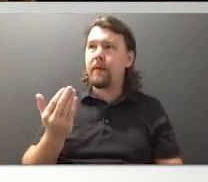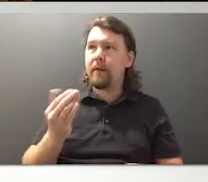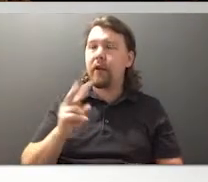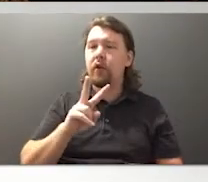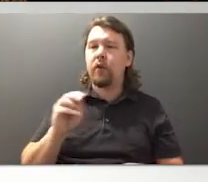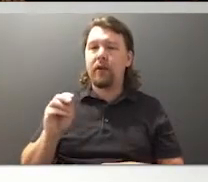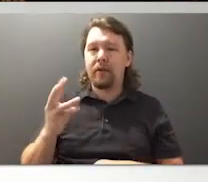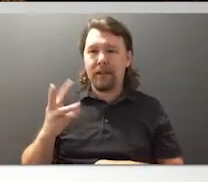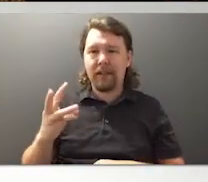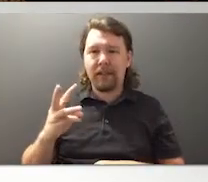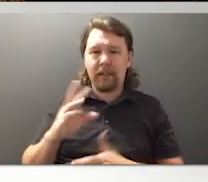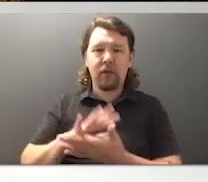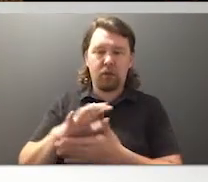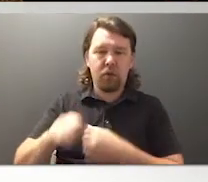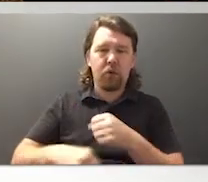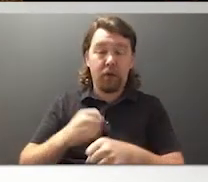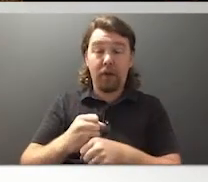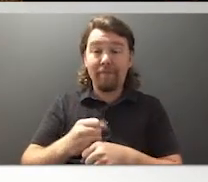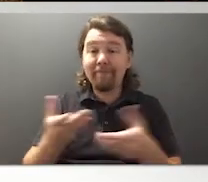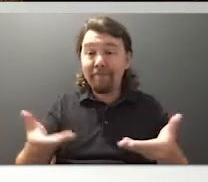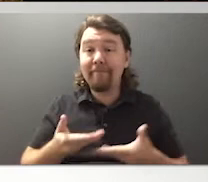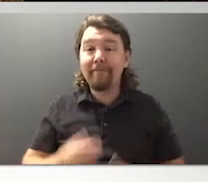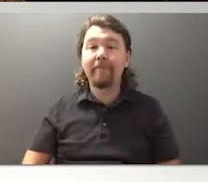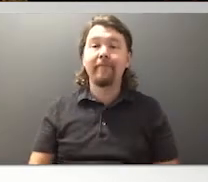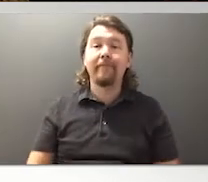2015-2016 school year. So welcome.